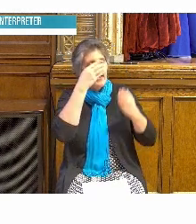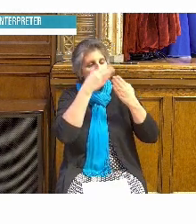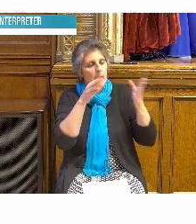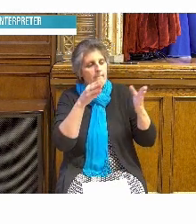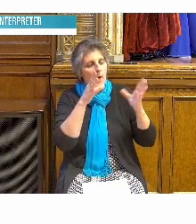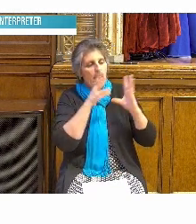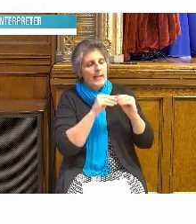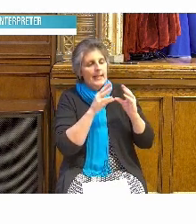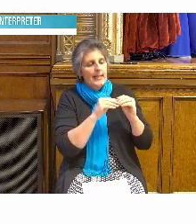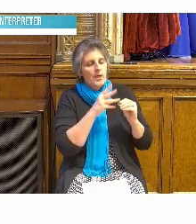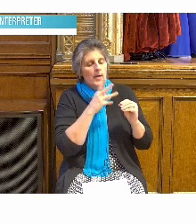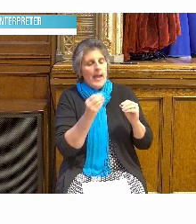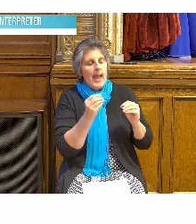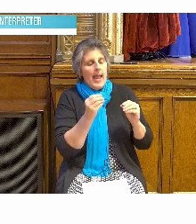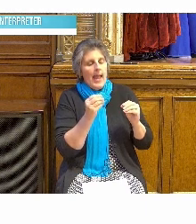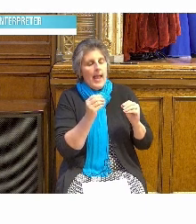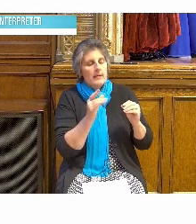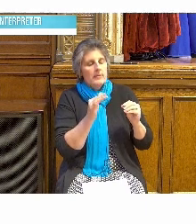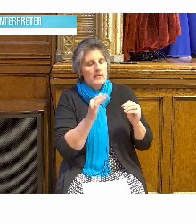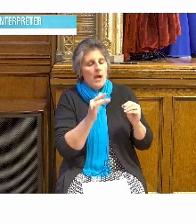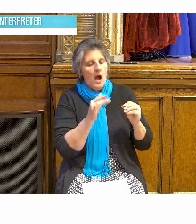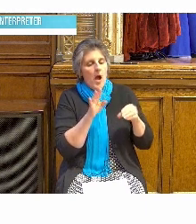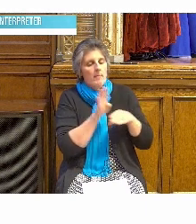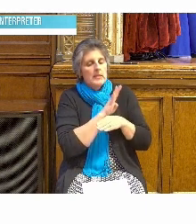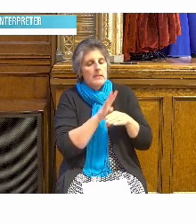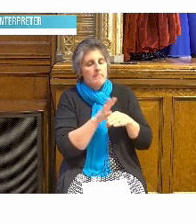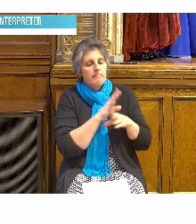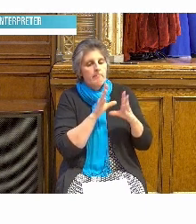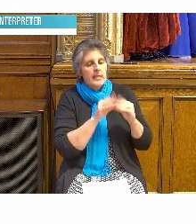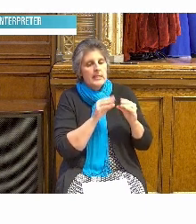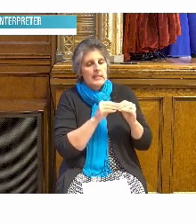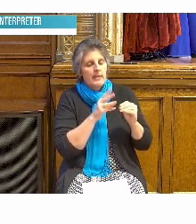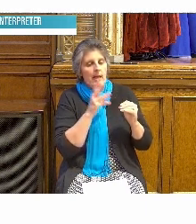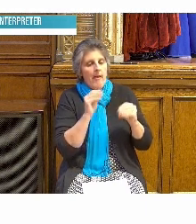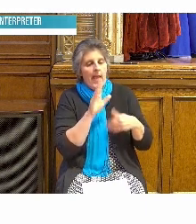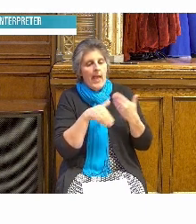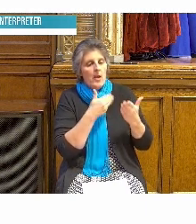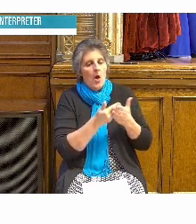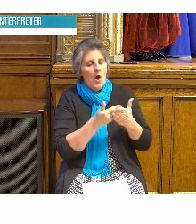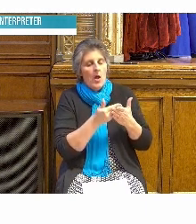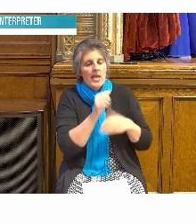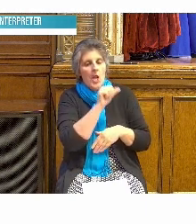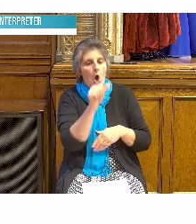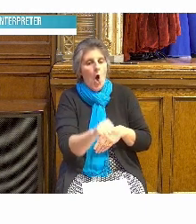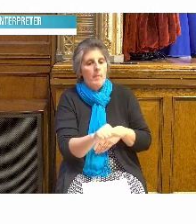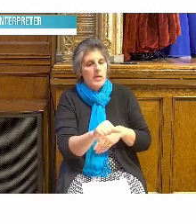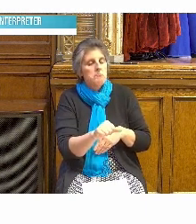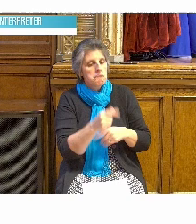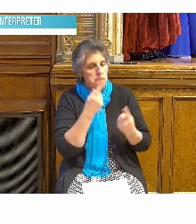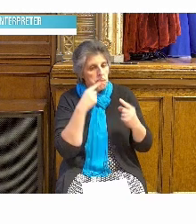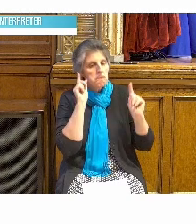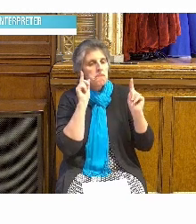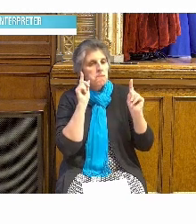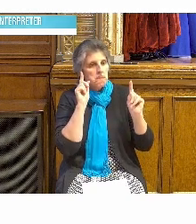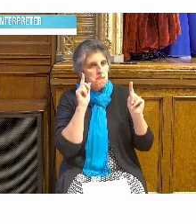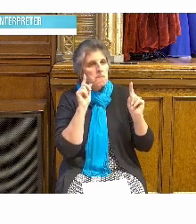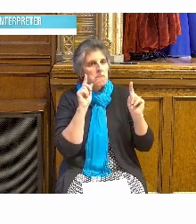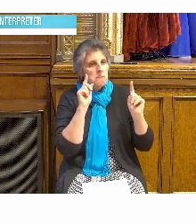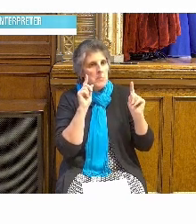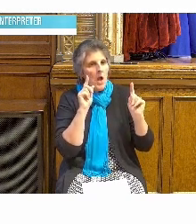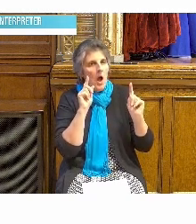hearing and the business meeting in Albany went very well.